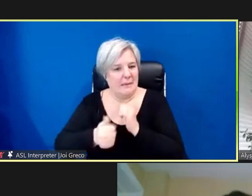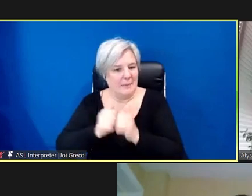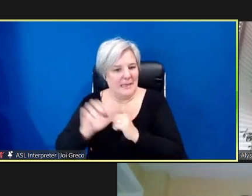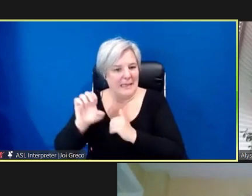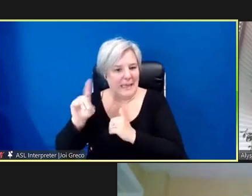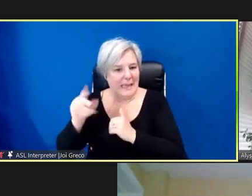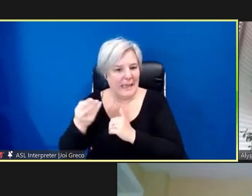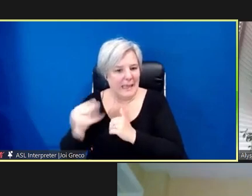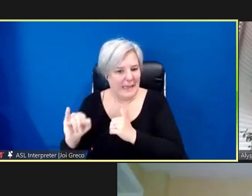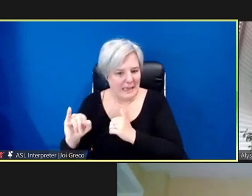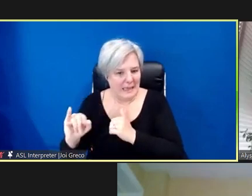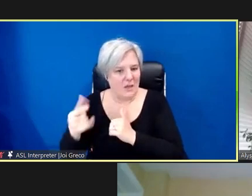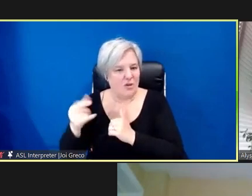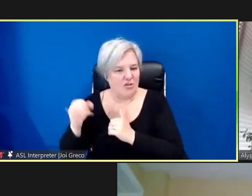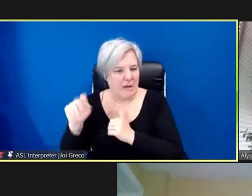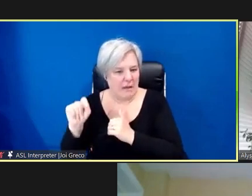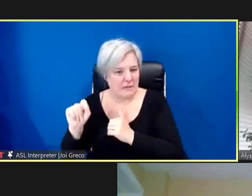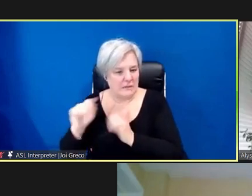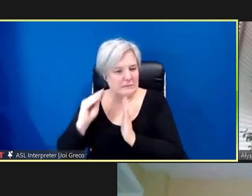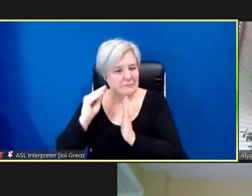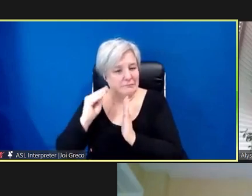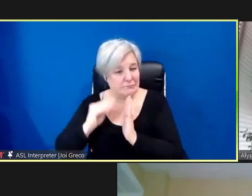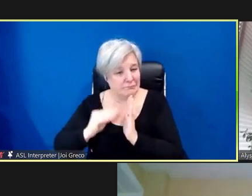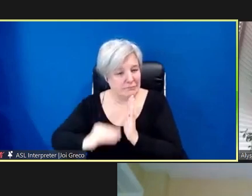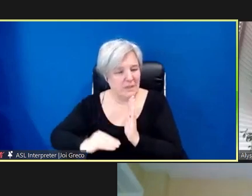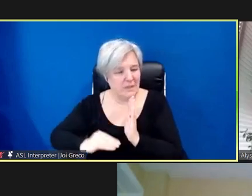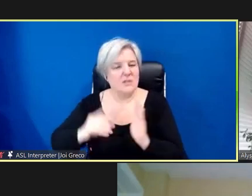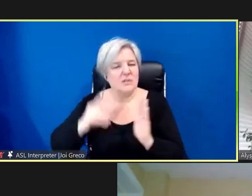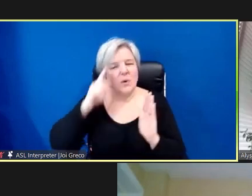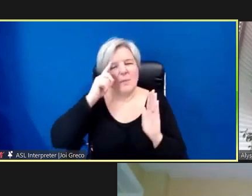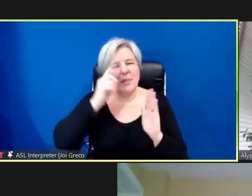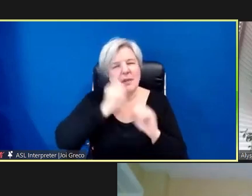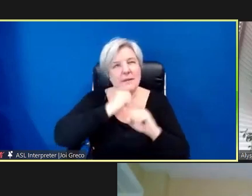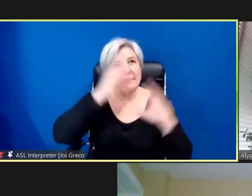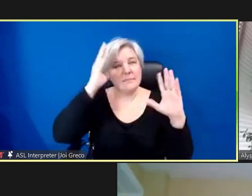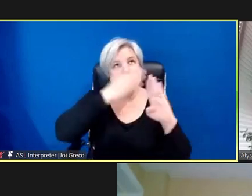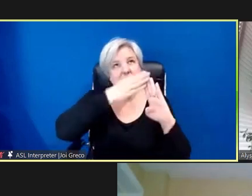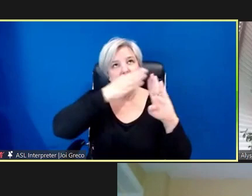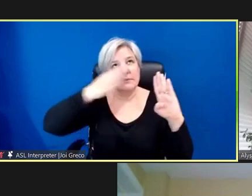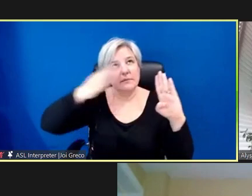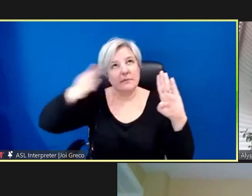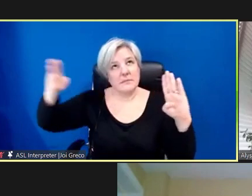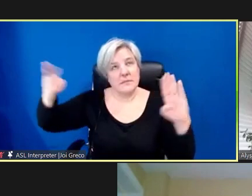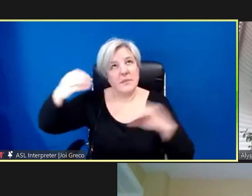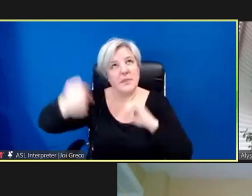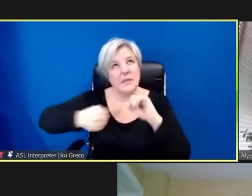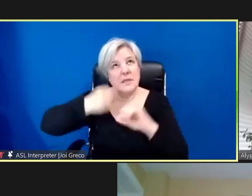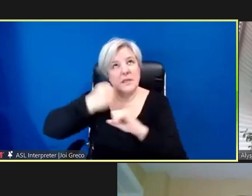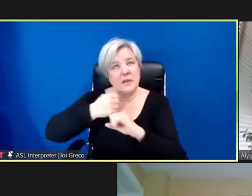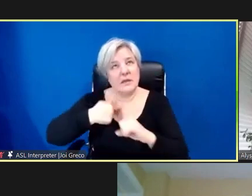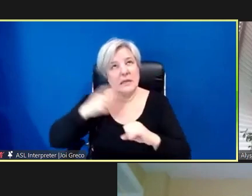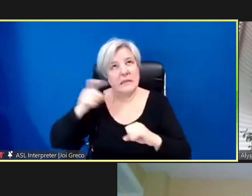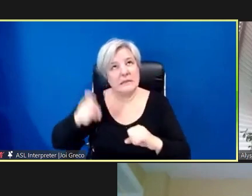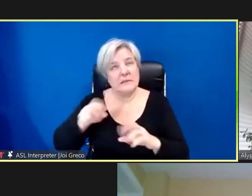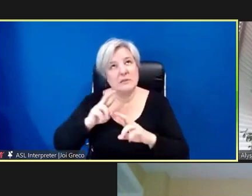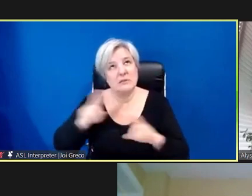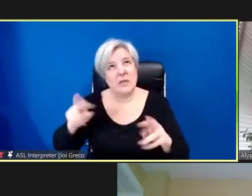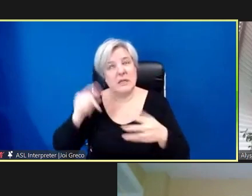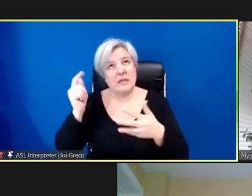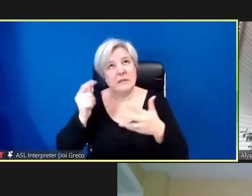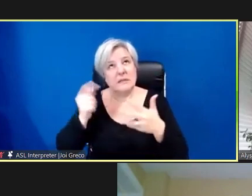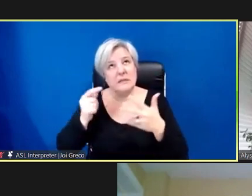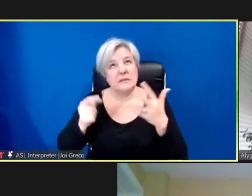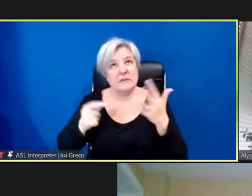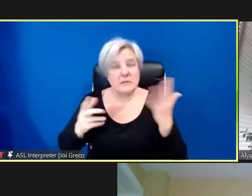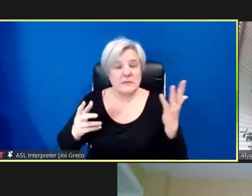grant. So I look at that timeline for the whole year and I think about, well, what do I need to do to get ready for that? What do I need